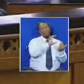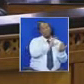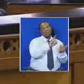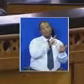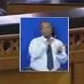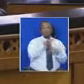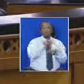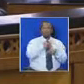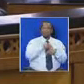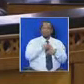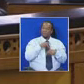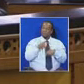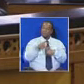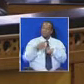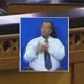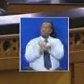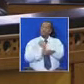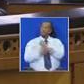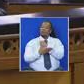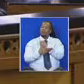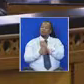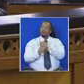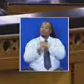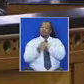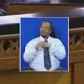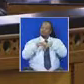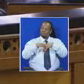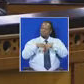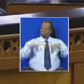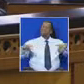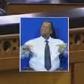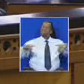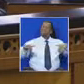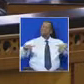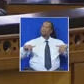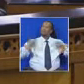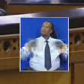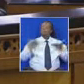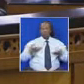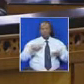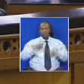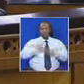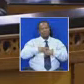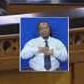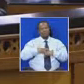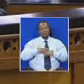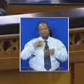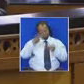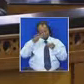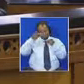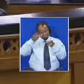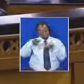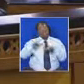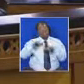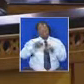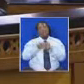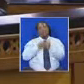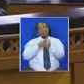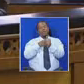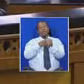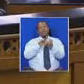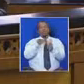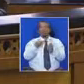deeply divided country on many levels. So now is the time to be bold, to show leadership and to do what is right for long-term growth